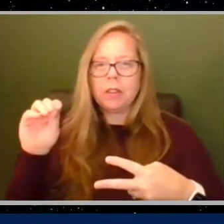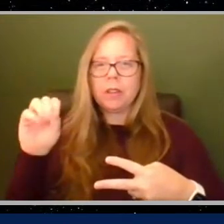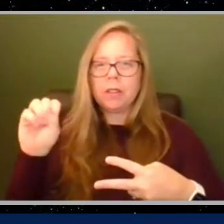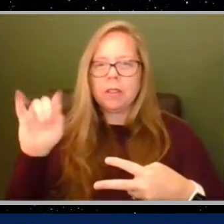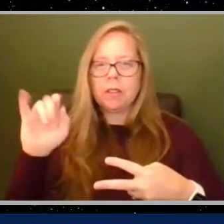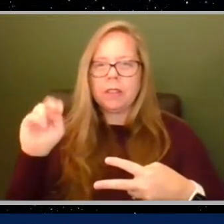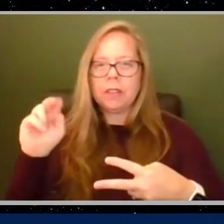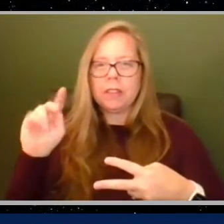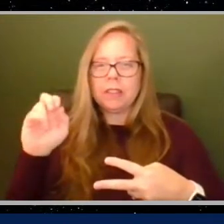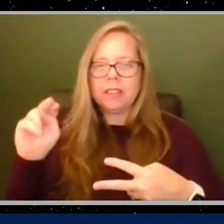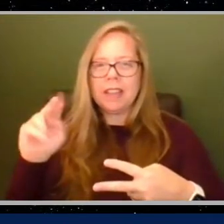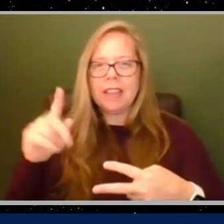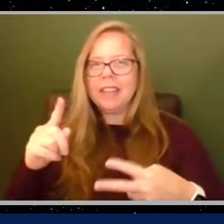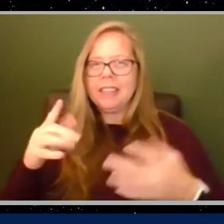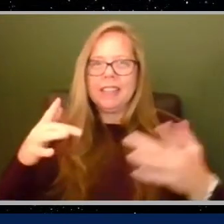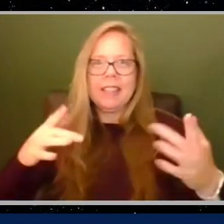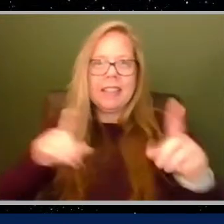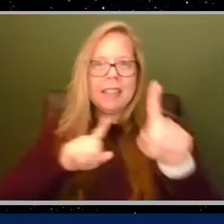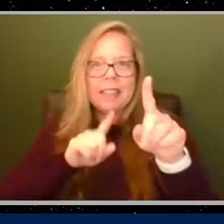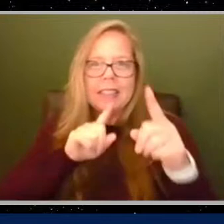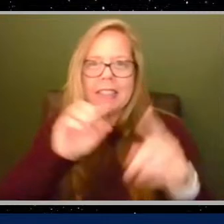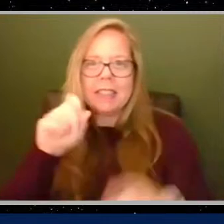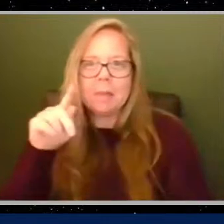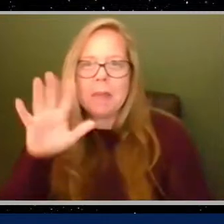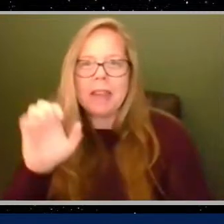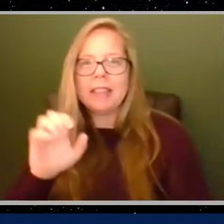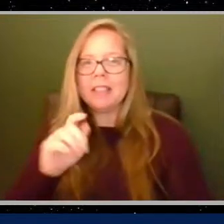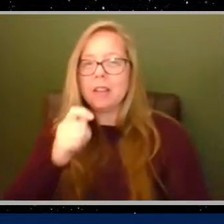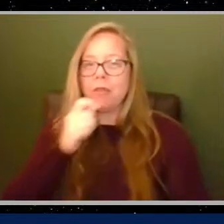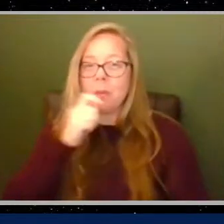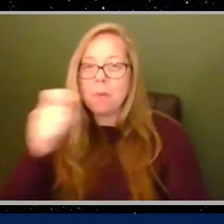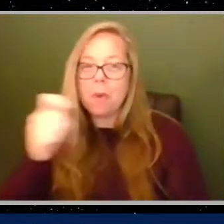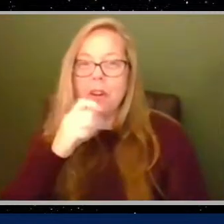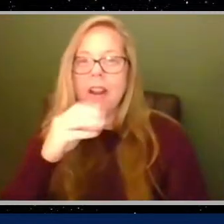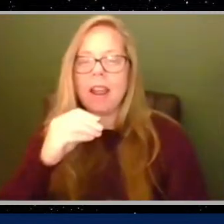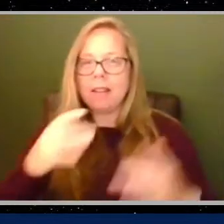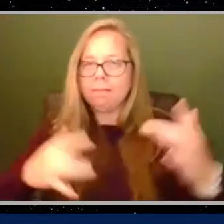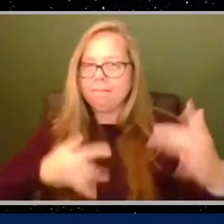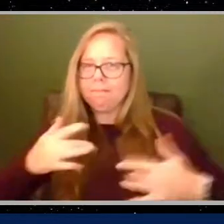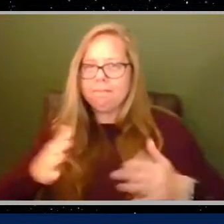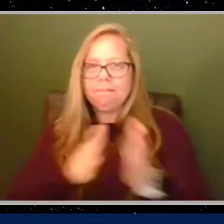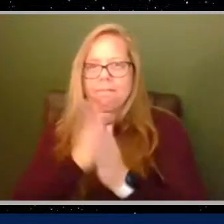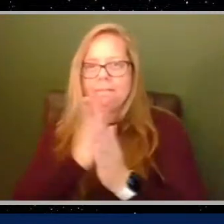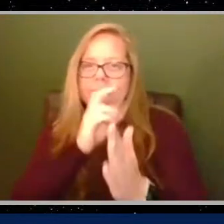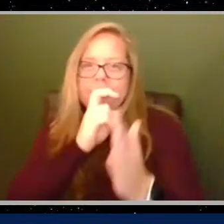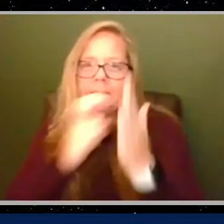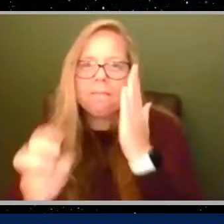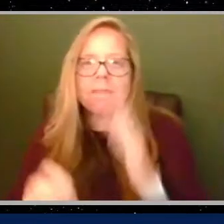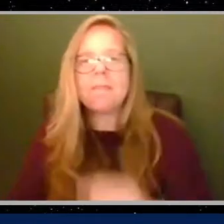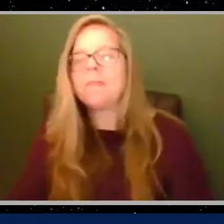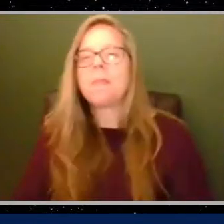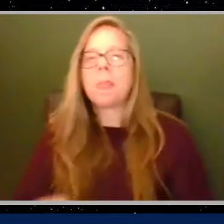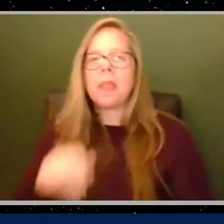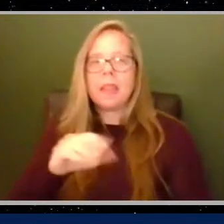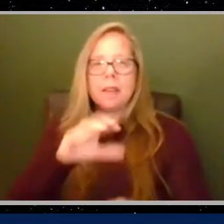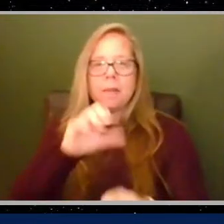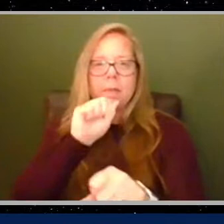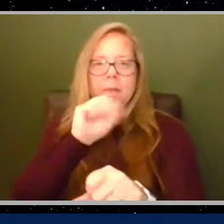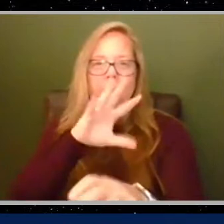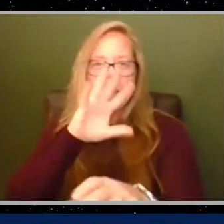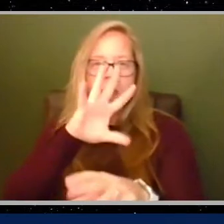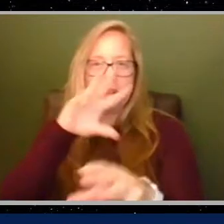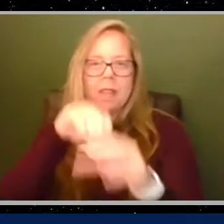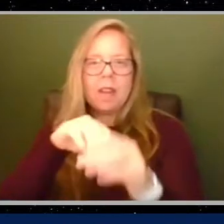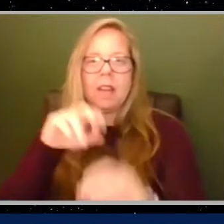avid space enthusiast and space reporter. He's interned with the communications office at NASA Goddard, hosted a weekly